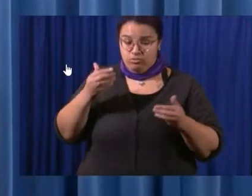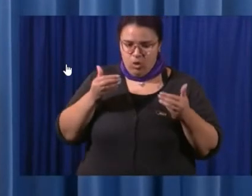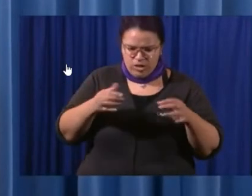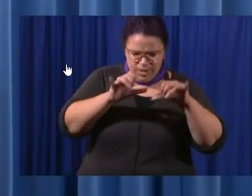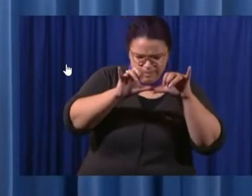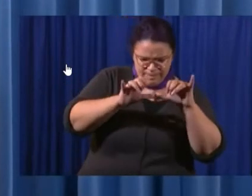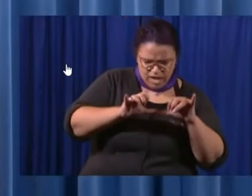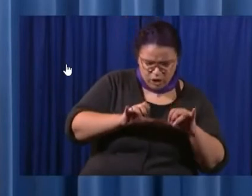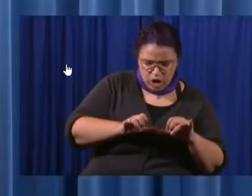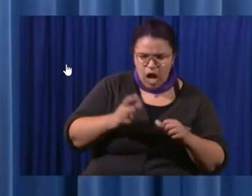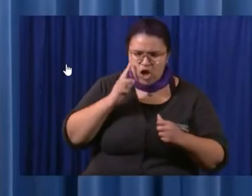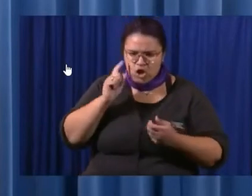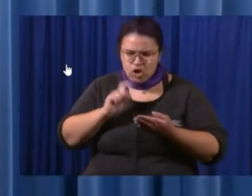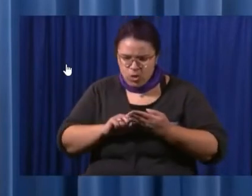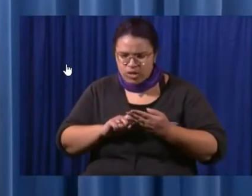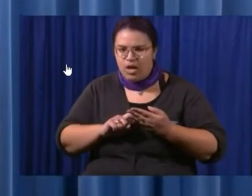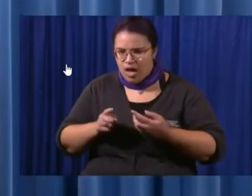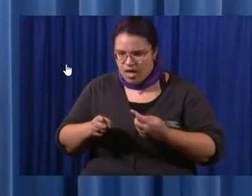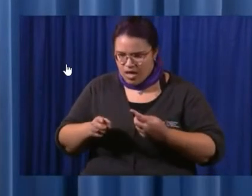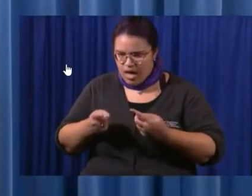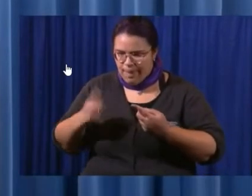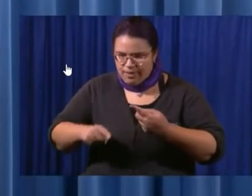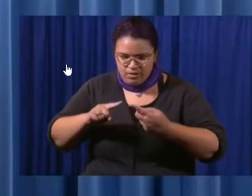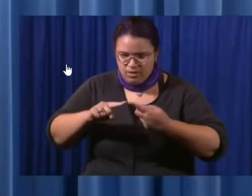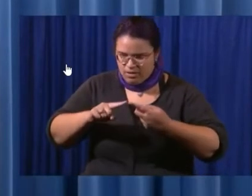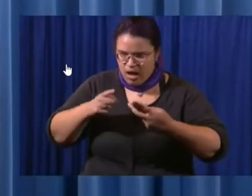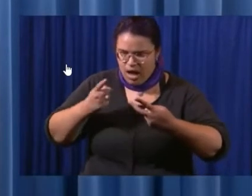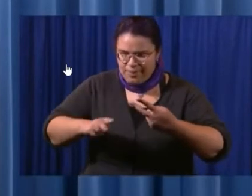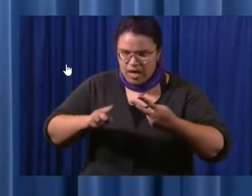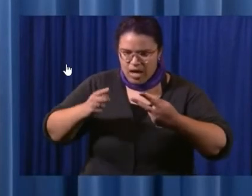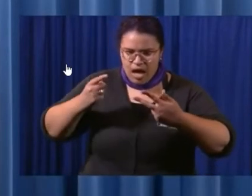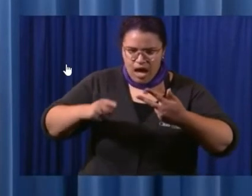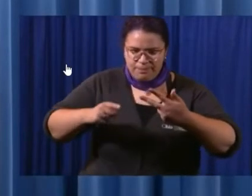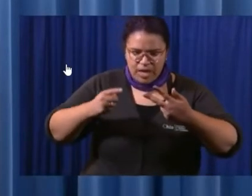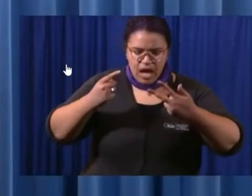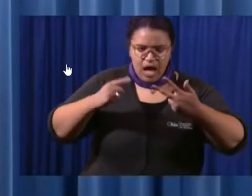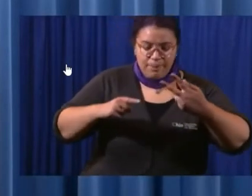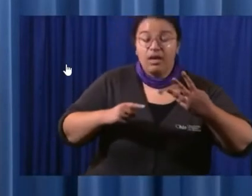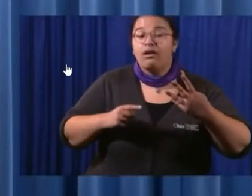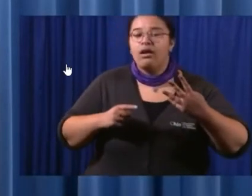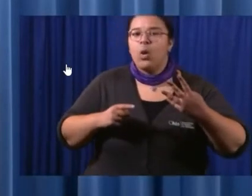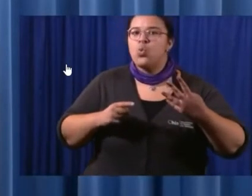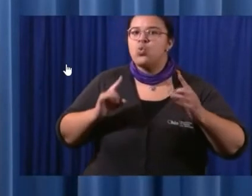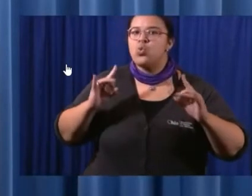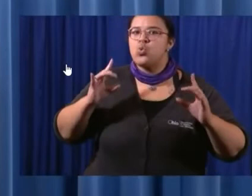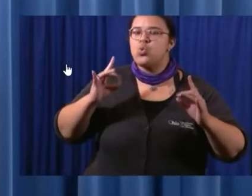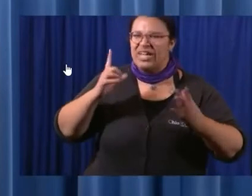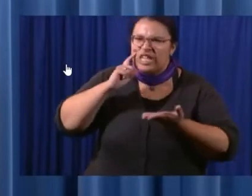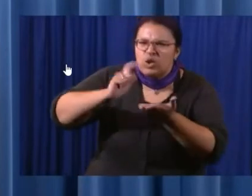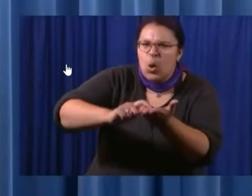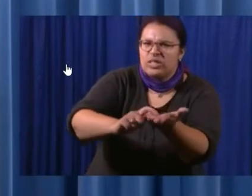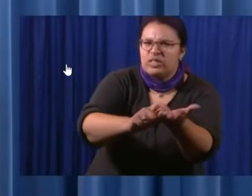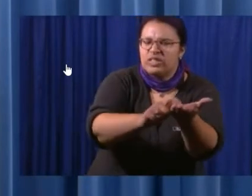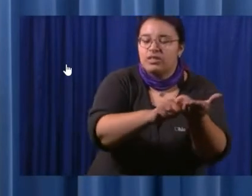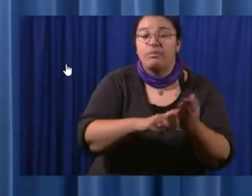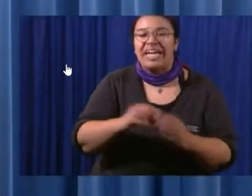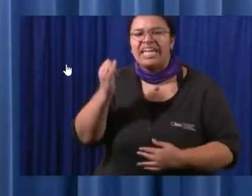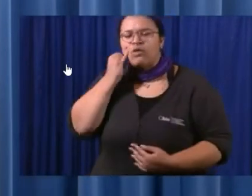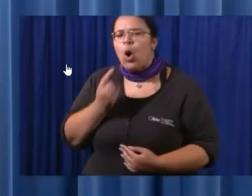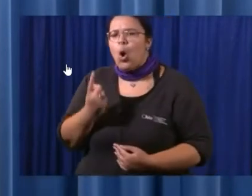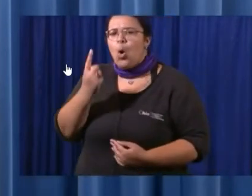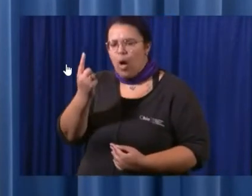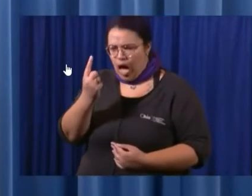at cases and nothing else, you could have some outliers, some things going on. But what the process is